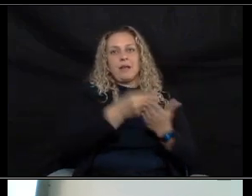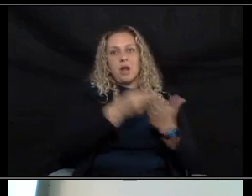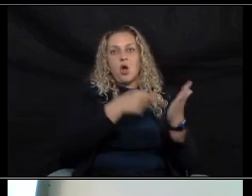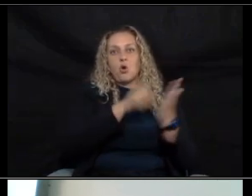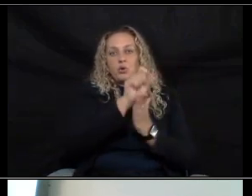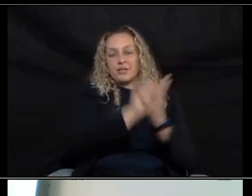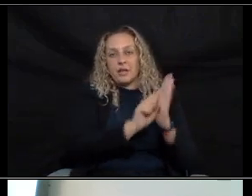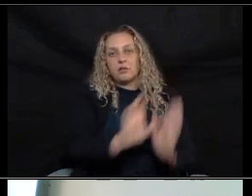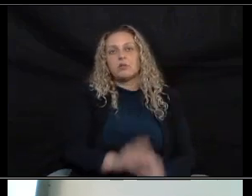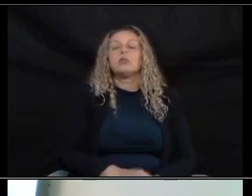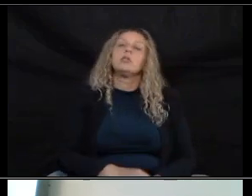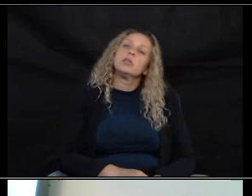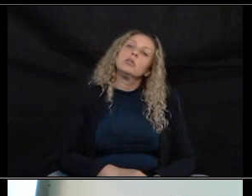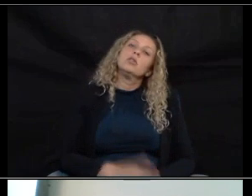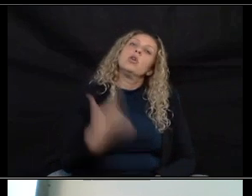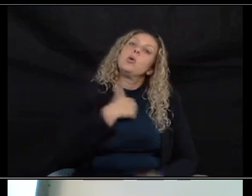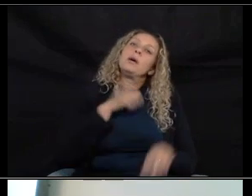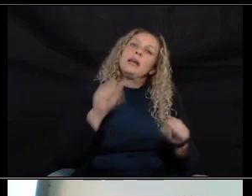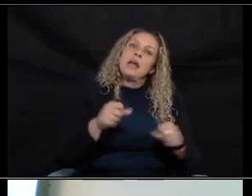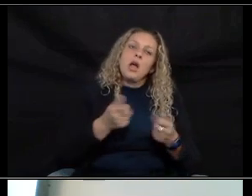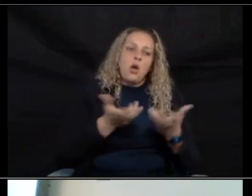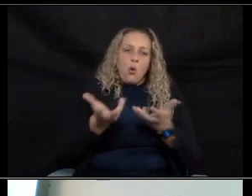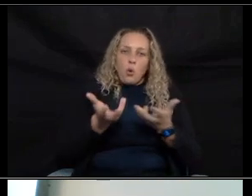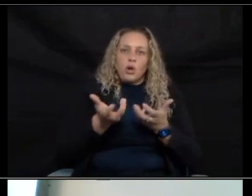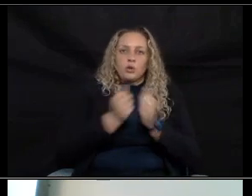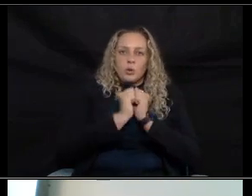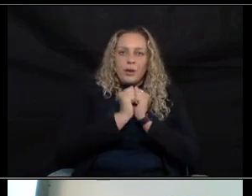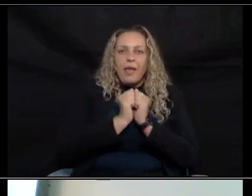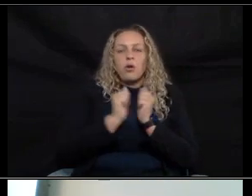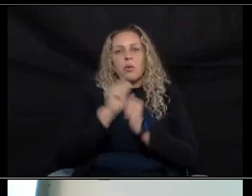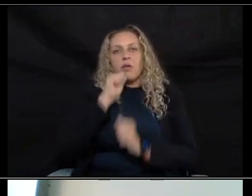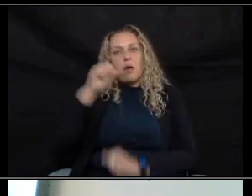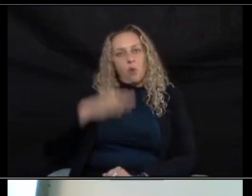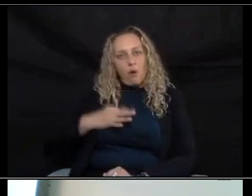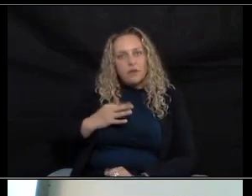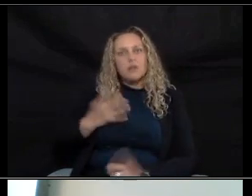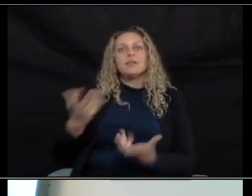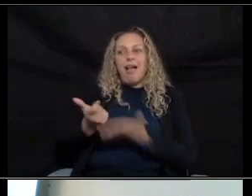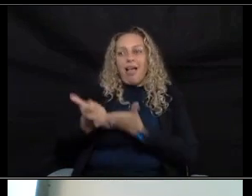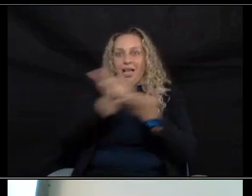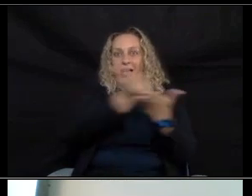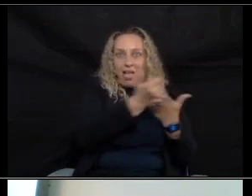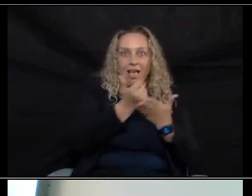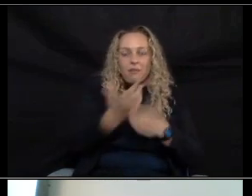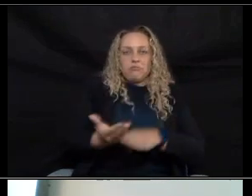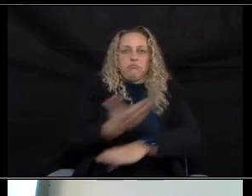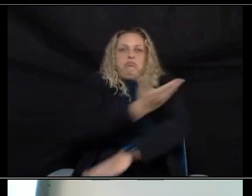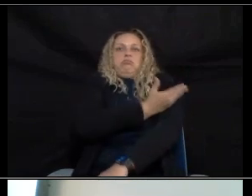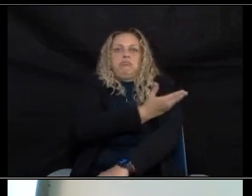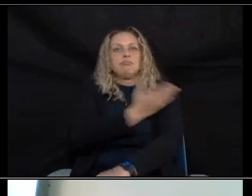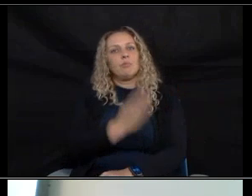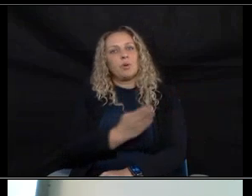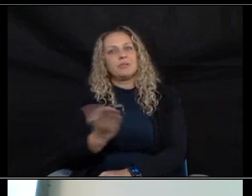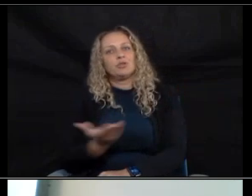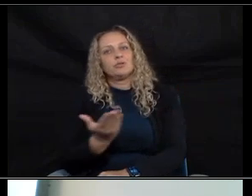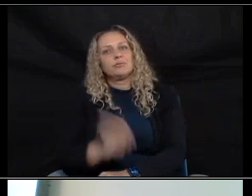the state. And so that we can work together with our nonprofits to help make a better Boynton Beach.